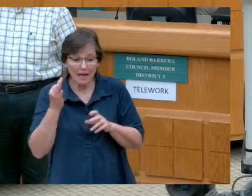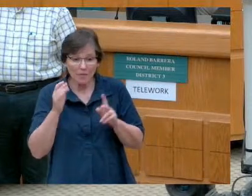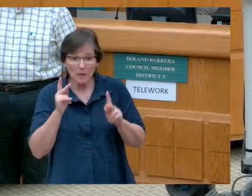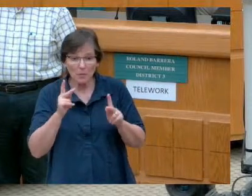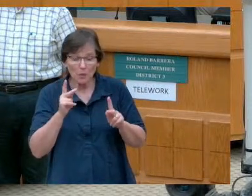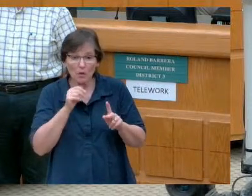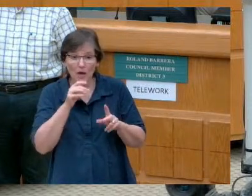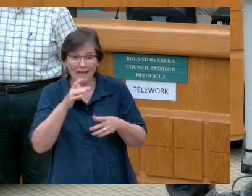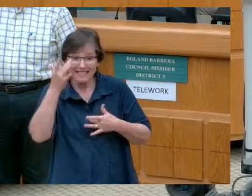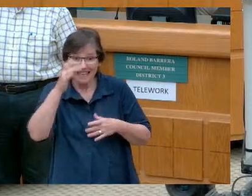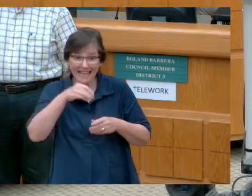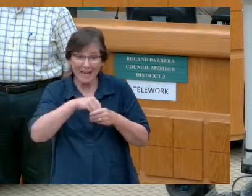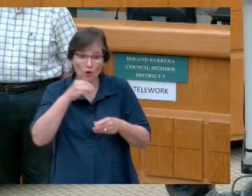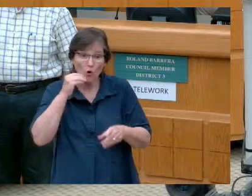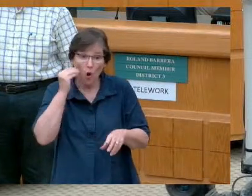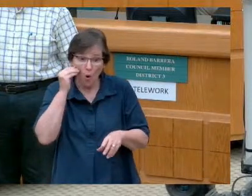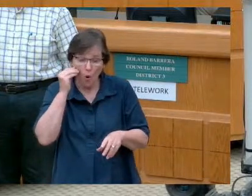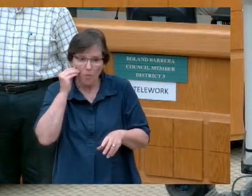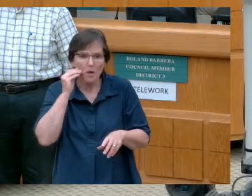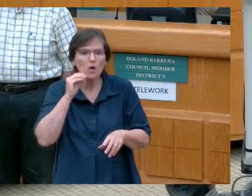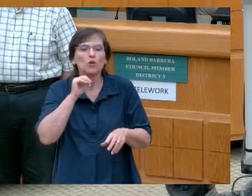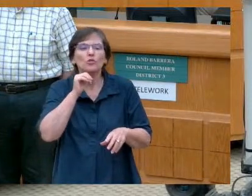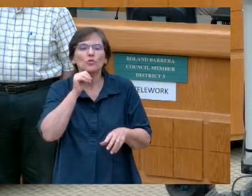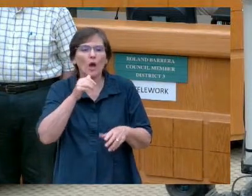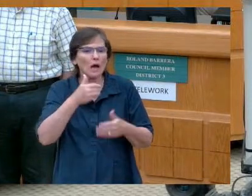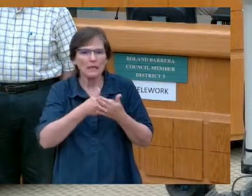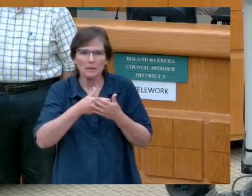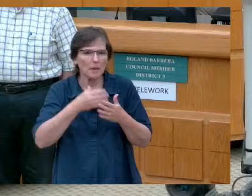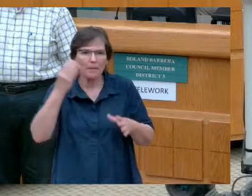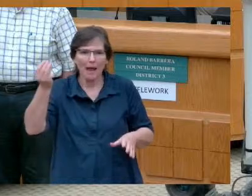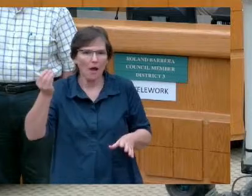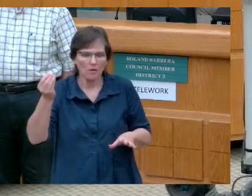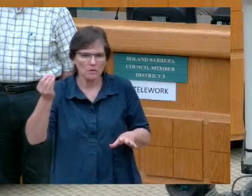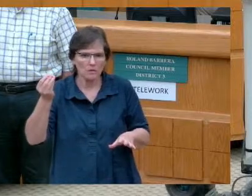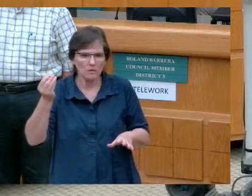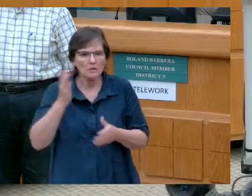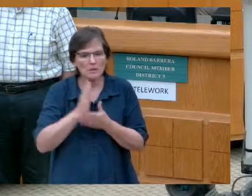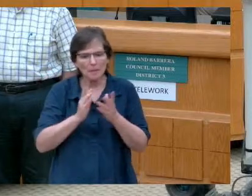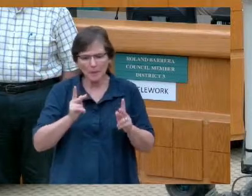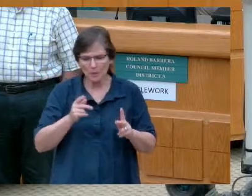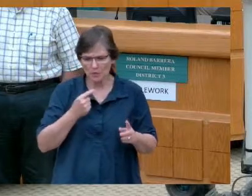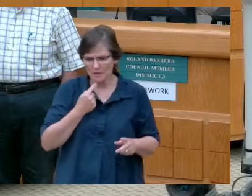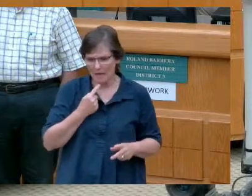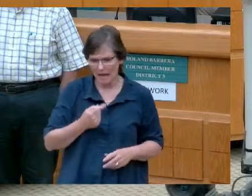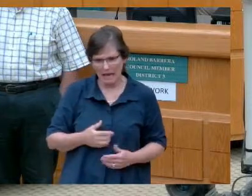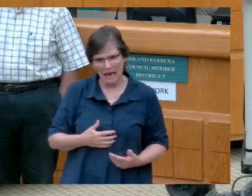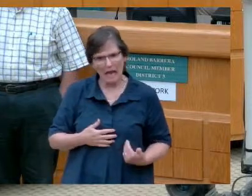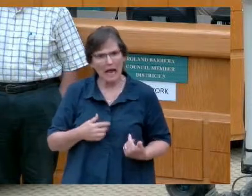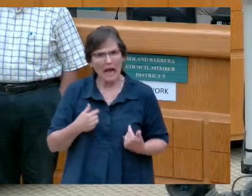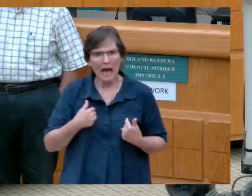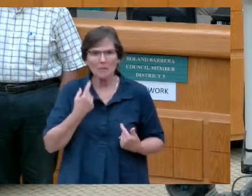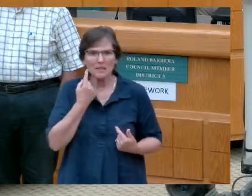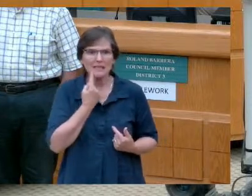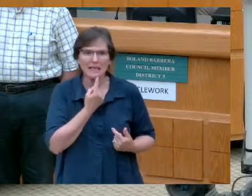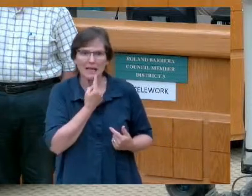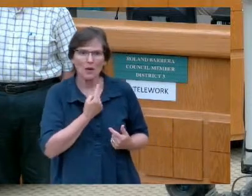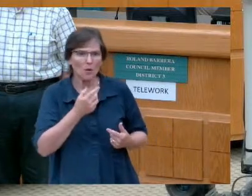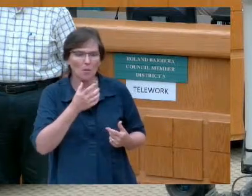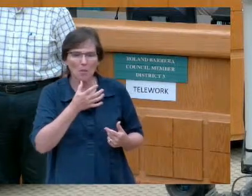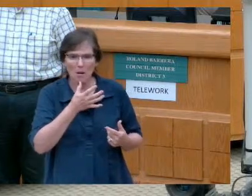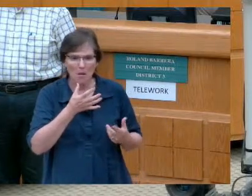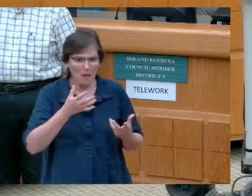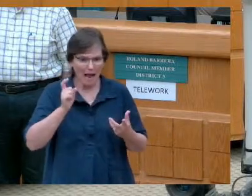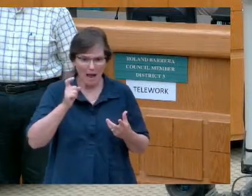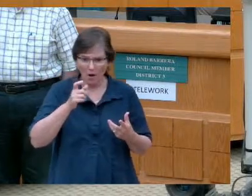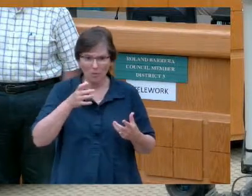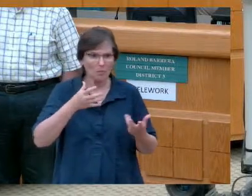out. And sometimes people we've talked to say, well, we're single parents and we have to go out. We have to go get formula. We have to go get diapers. So we have to take the baby